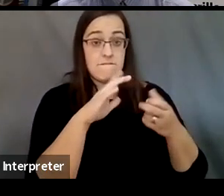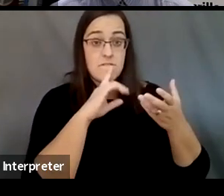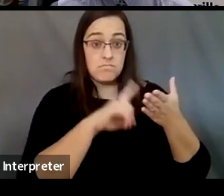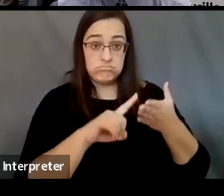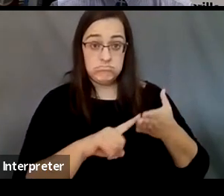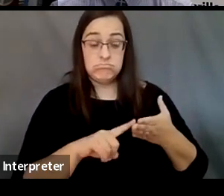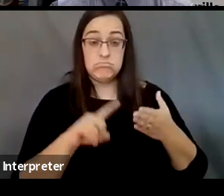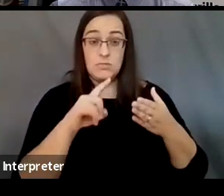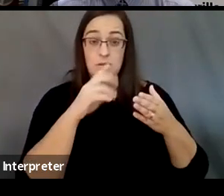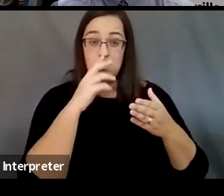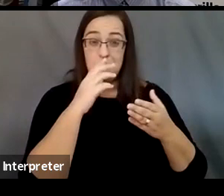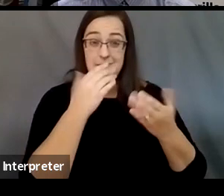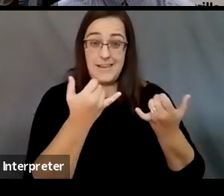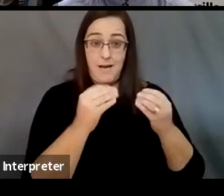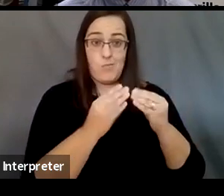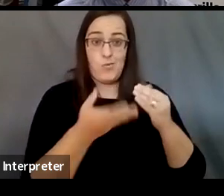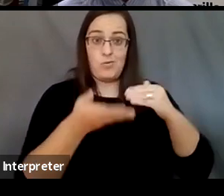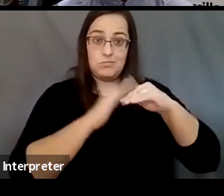active cases?